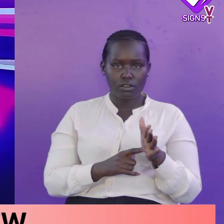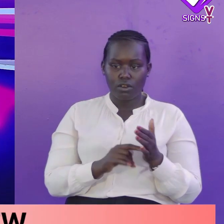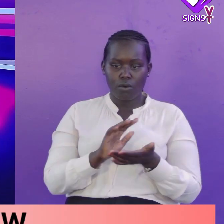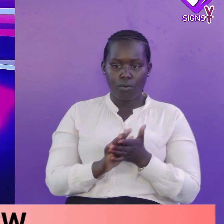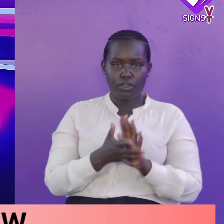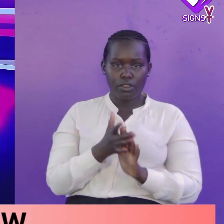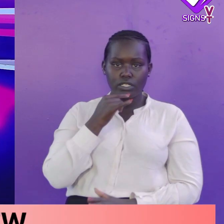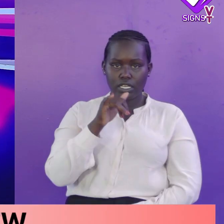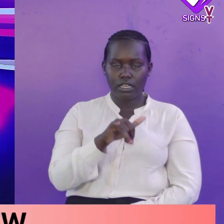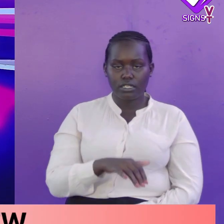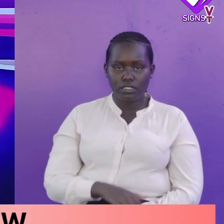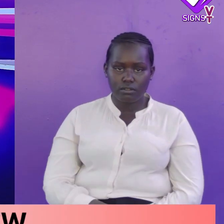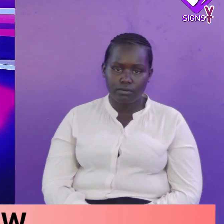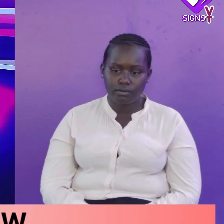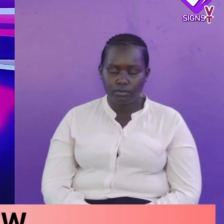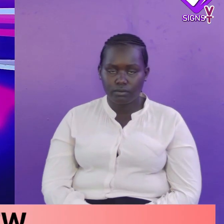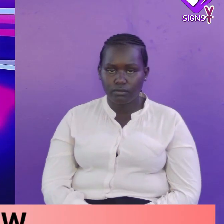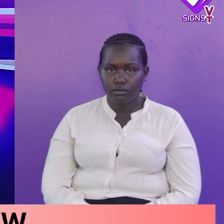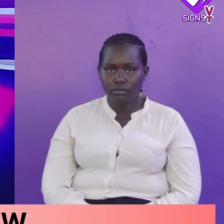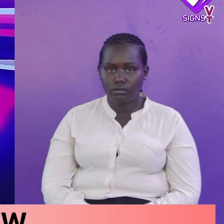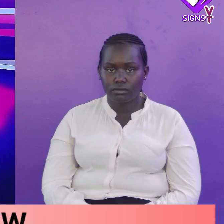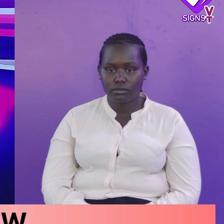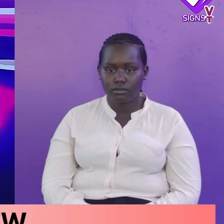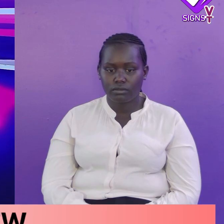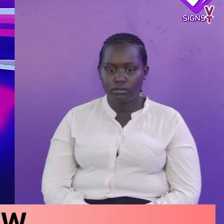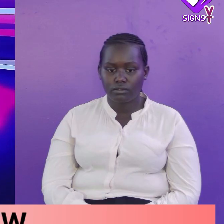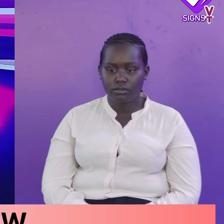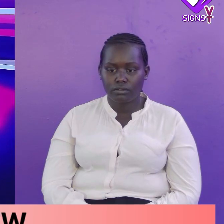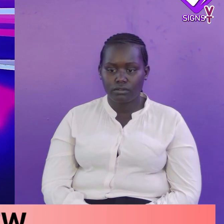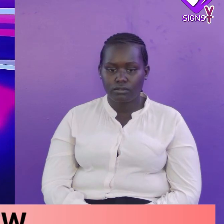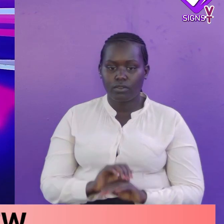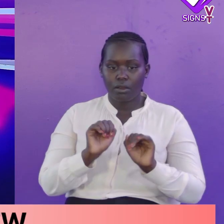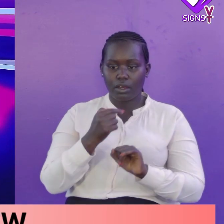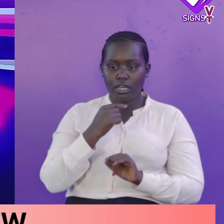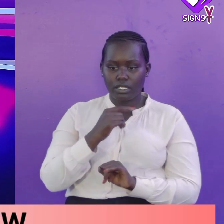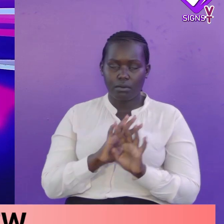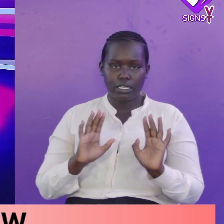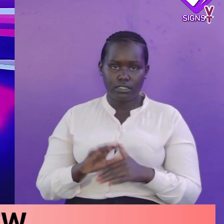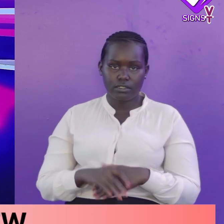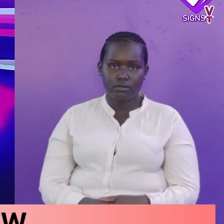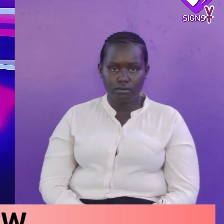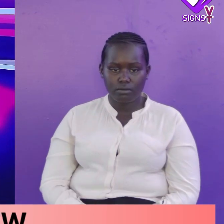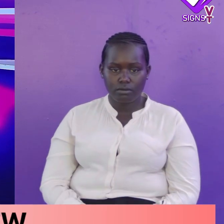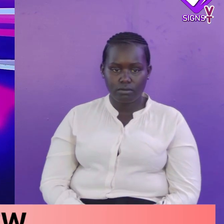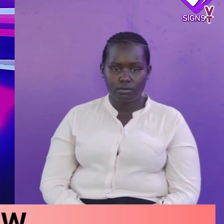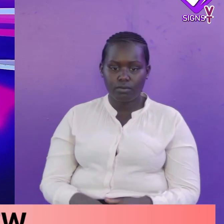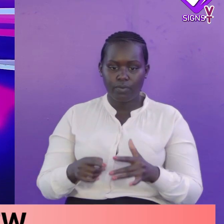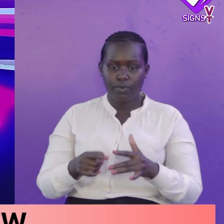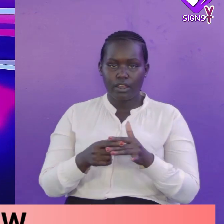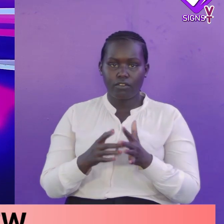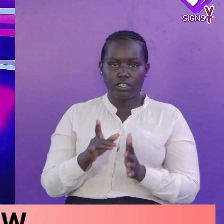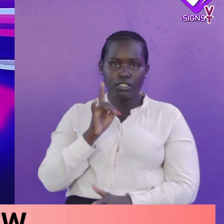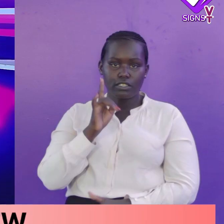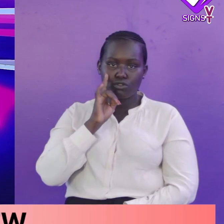mentioning them. So we can just mention the fixtures tomorrow